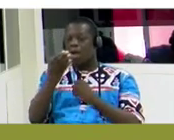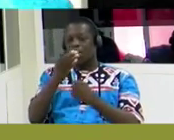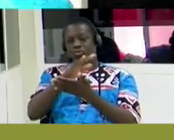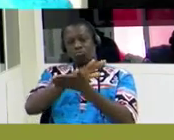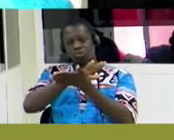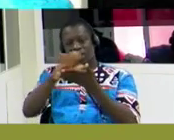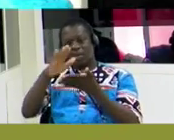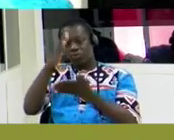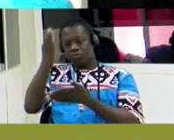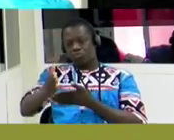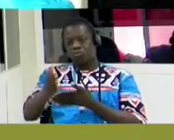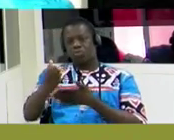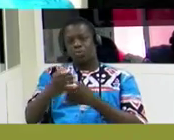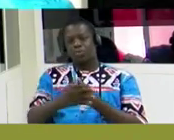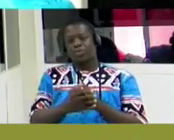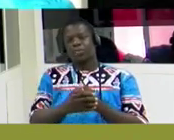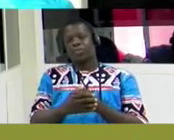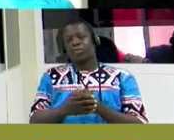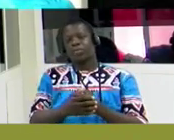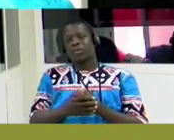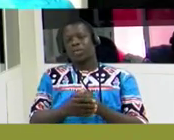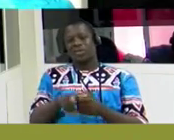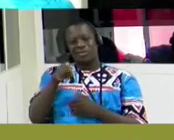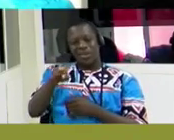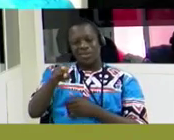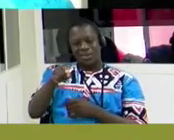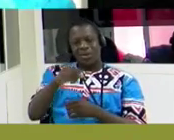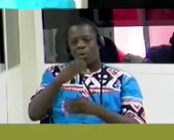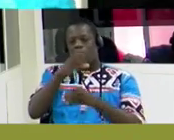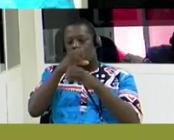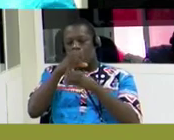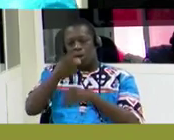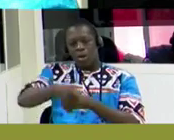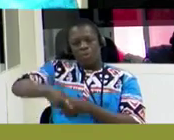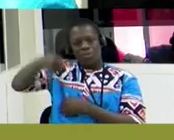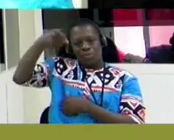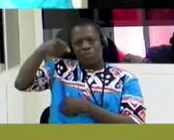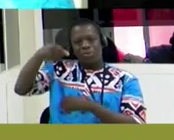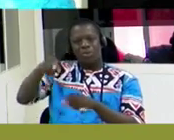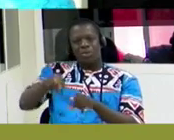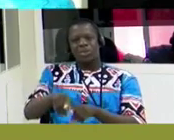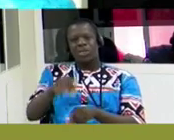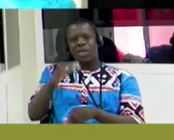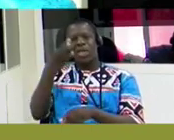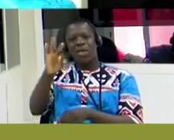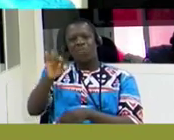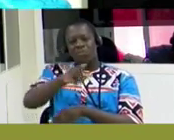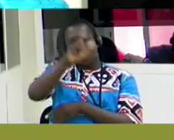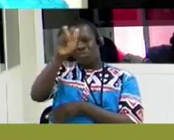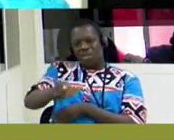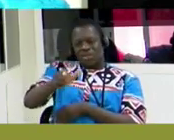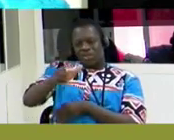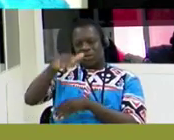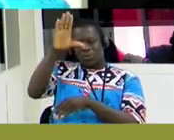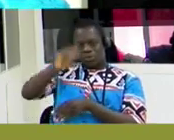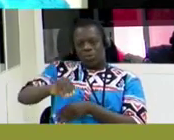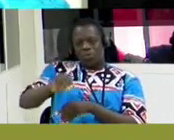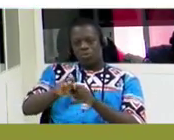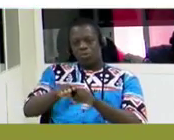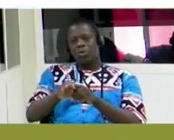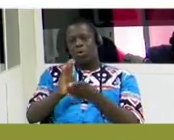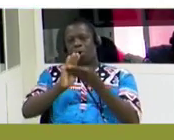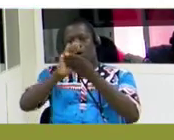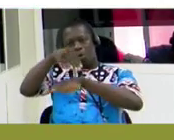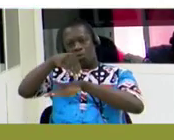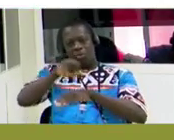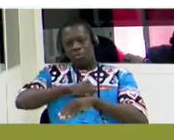But what effect would the nylon bag have if once placed over his head? It's very